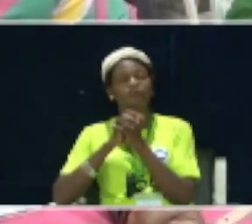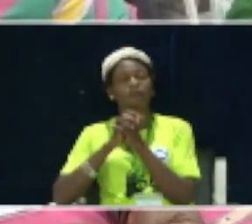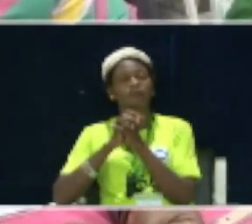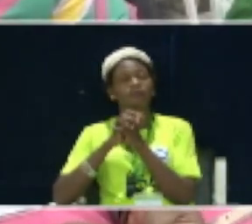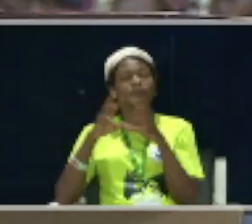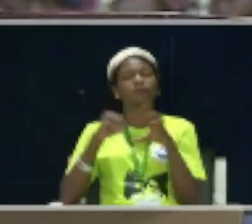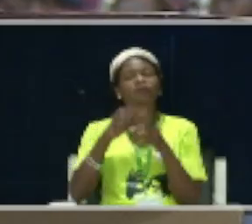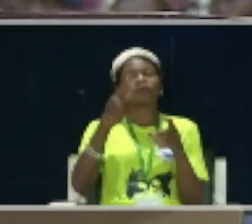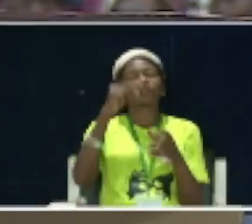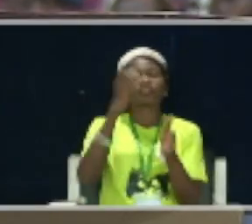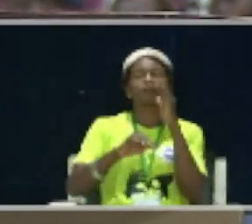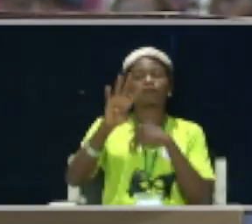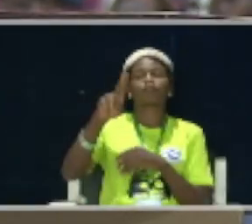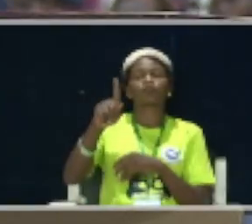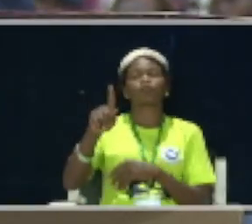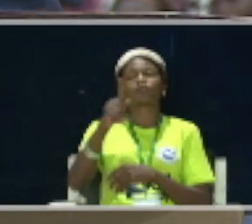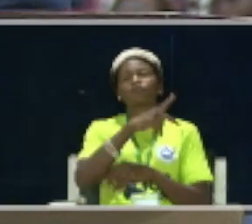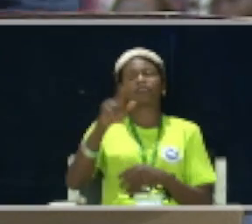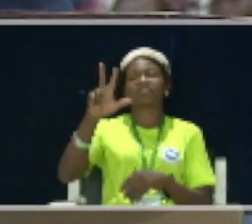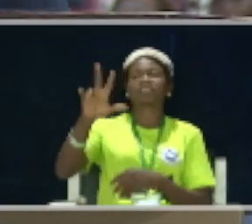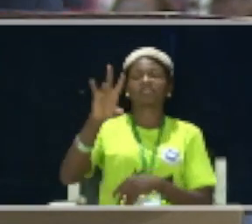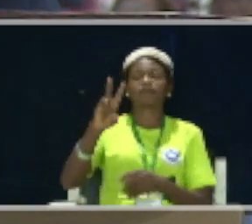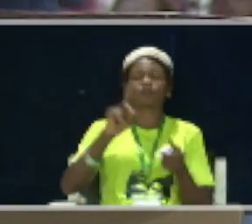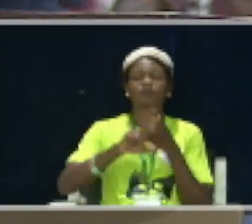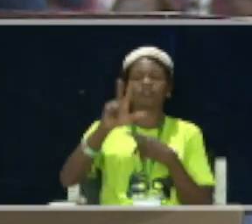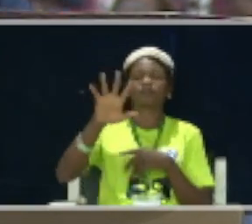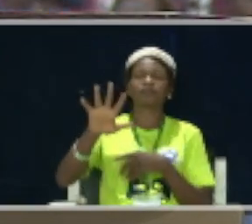In Genesis 41, 37 to